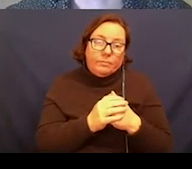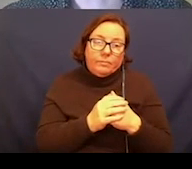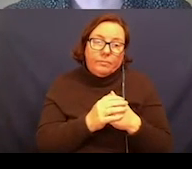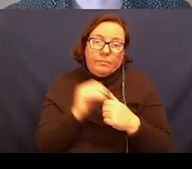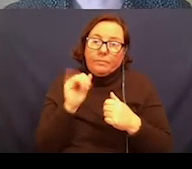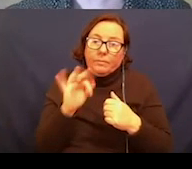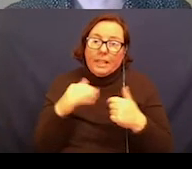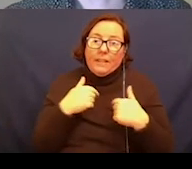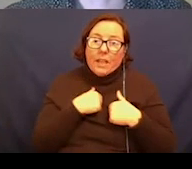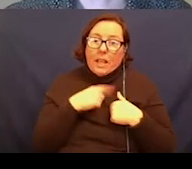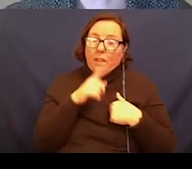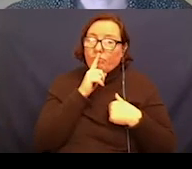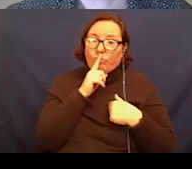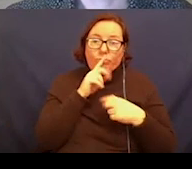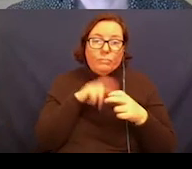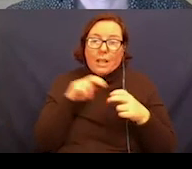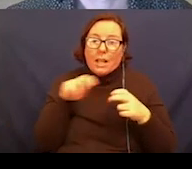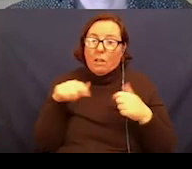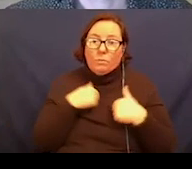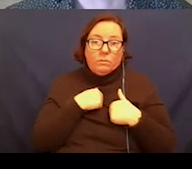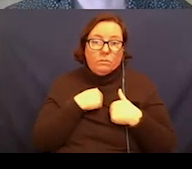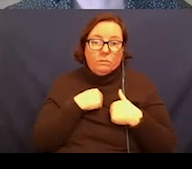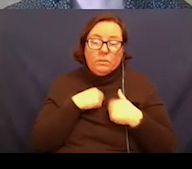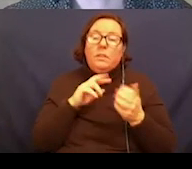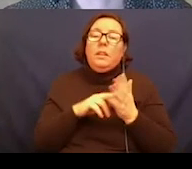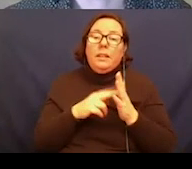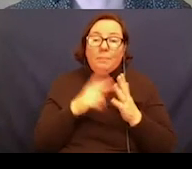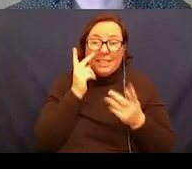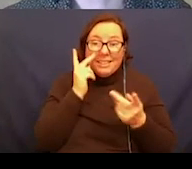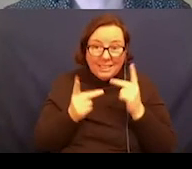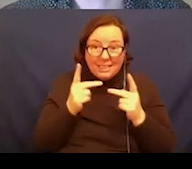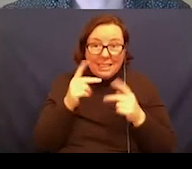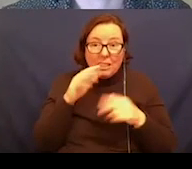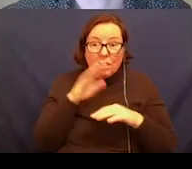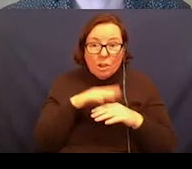If you do not opt out of the program, you can expect to start